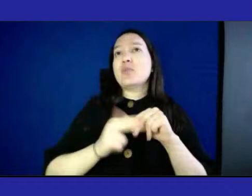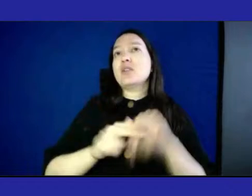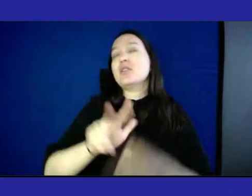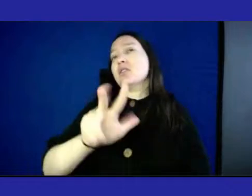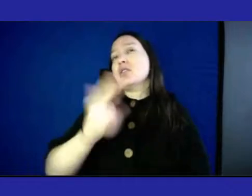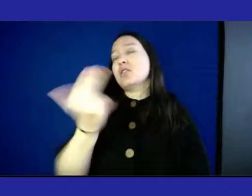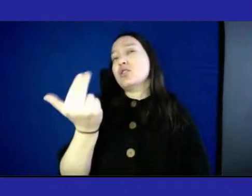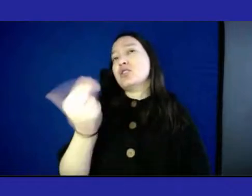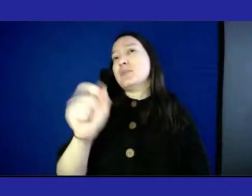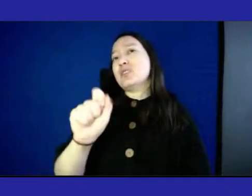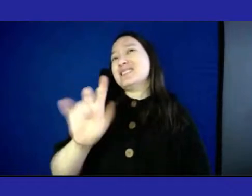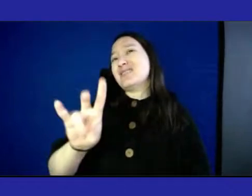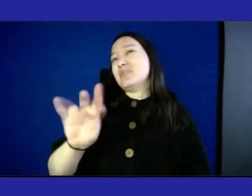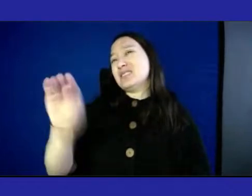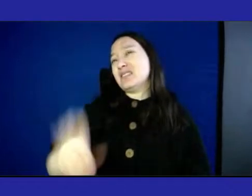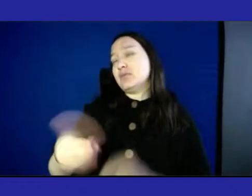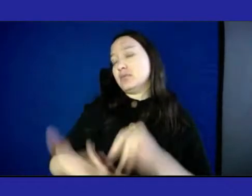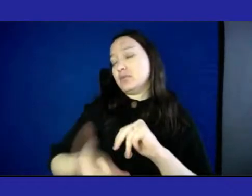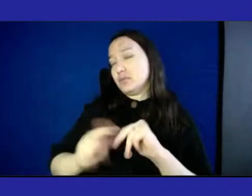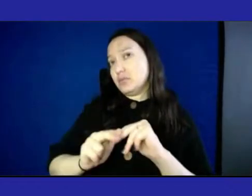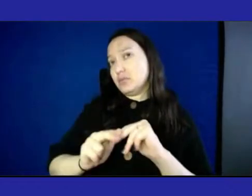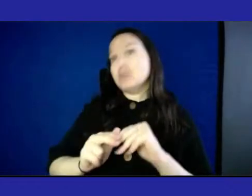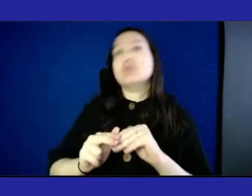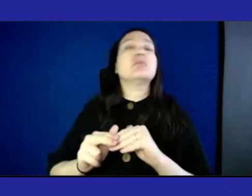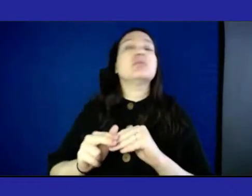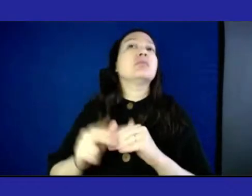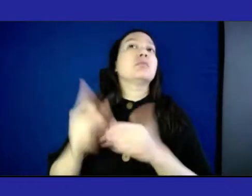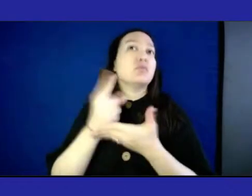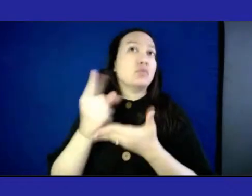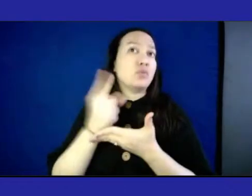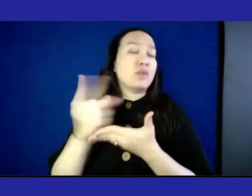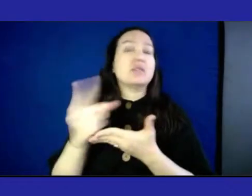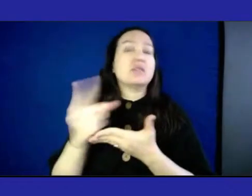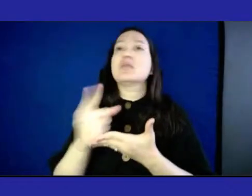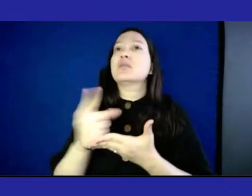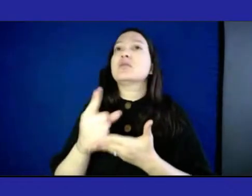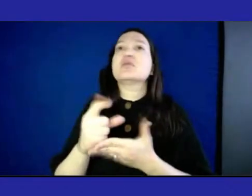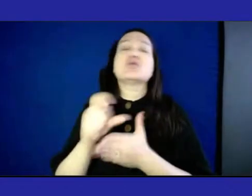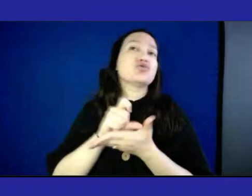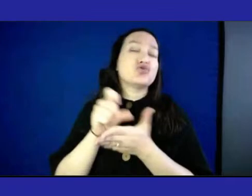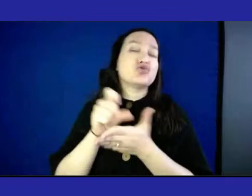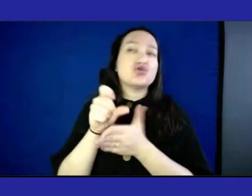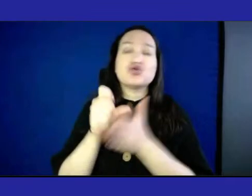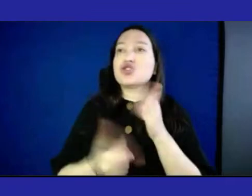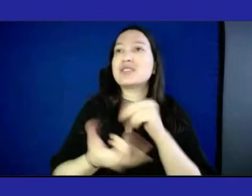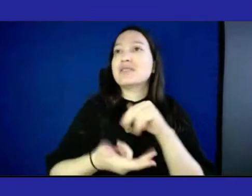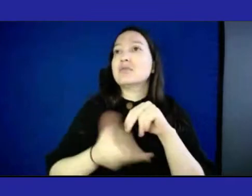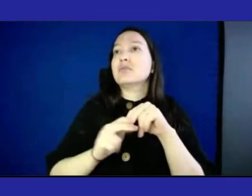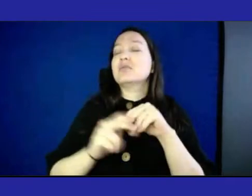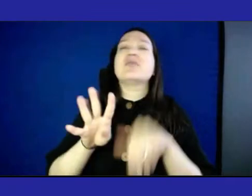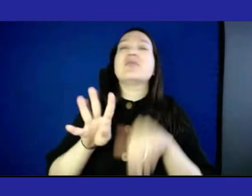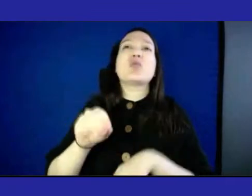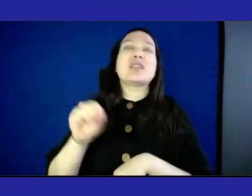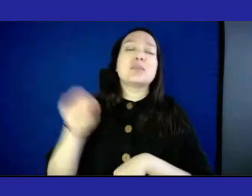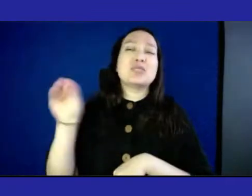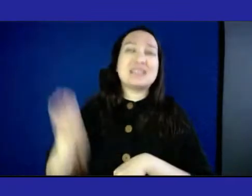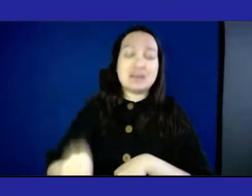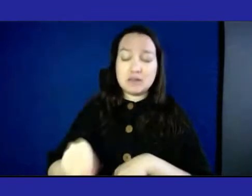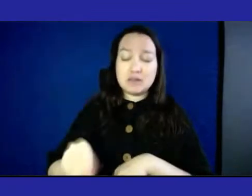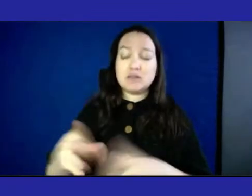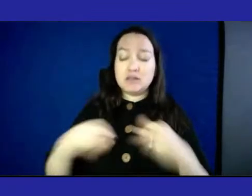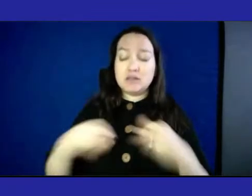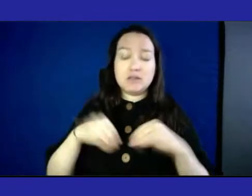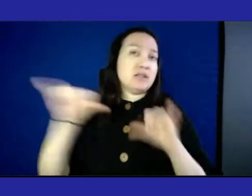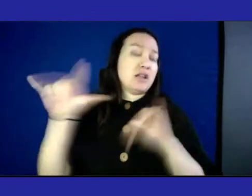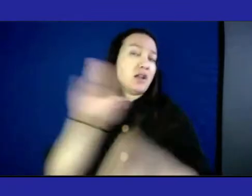13.7%. Our weekly surgery admit cases has increased 40%. Starting our